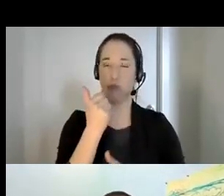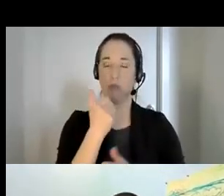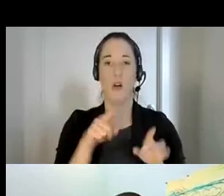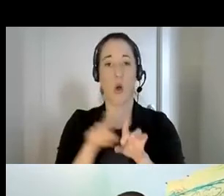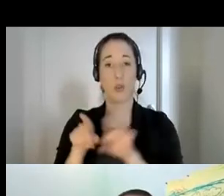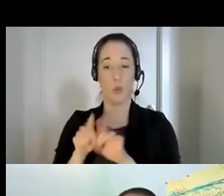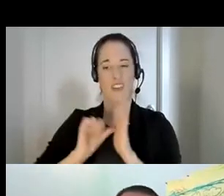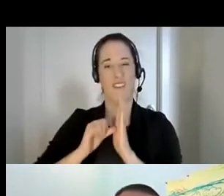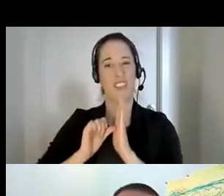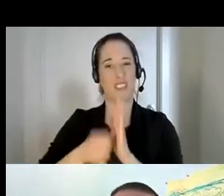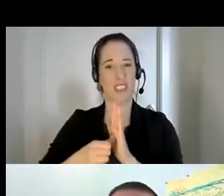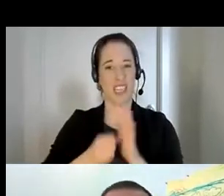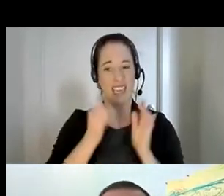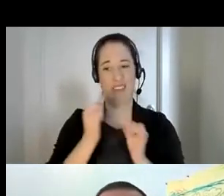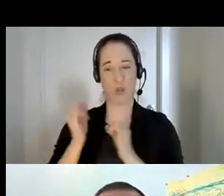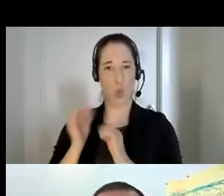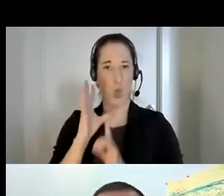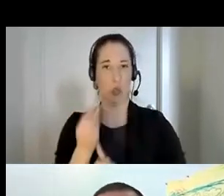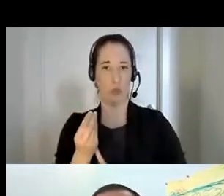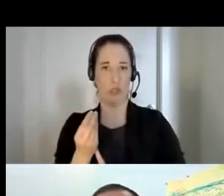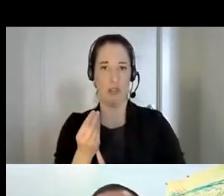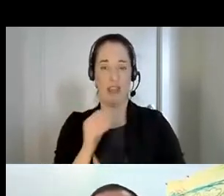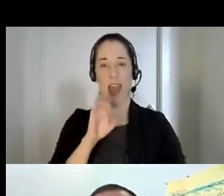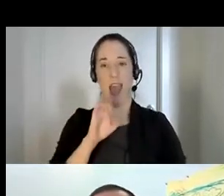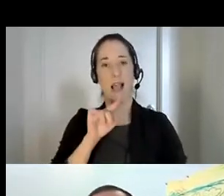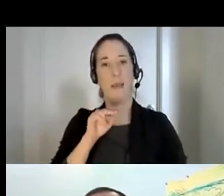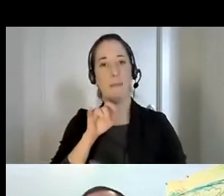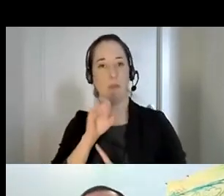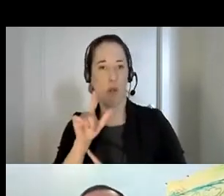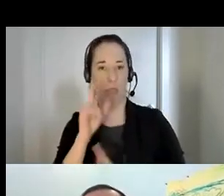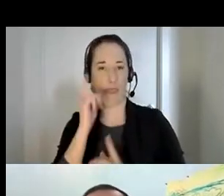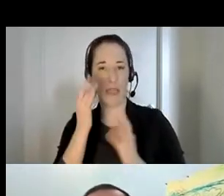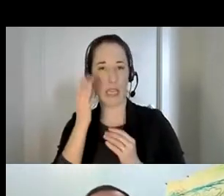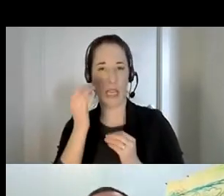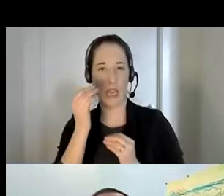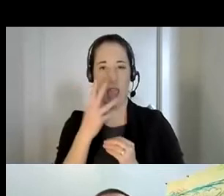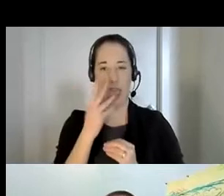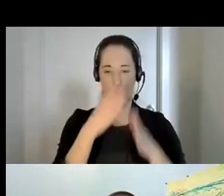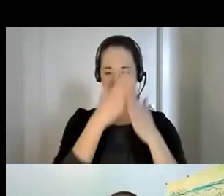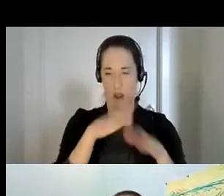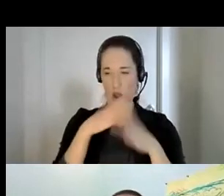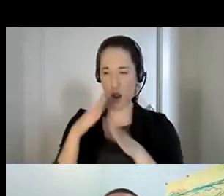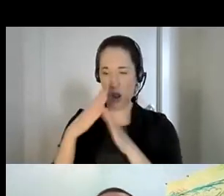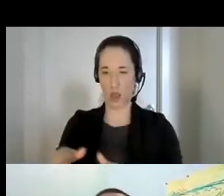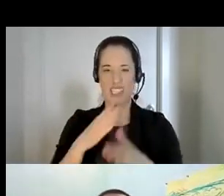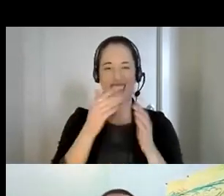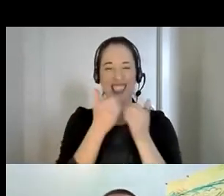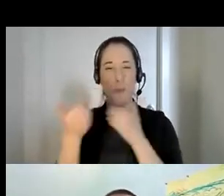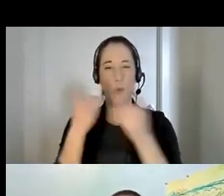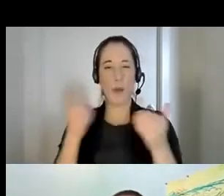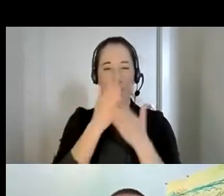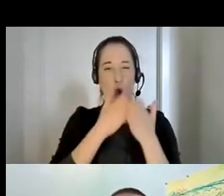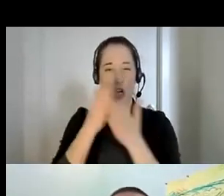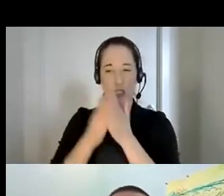emphasis on individuality, on elemental thinking, and breaking things down to separate parts. So the way that we tend